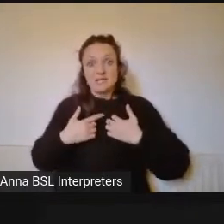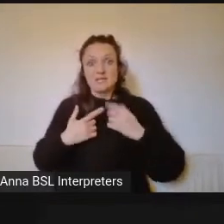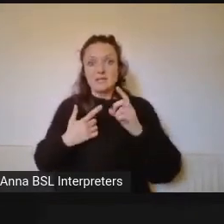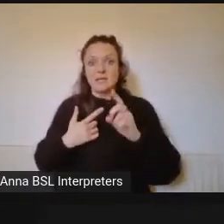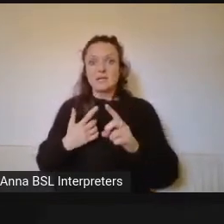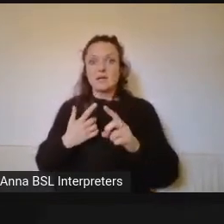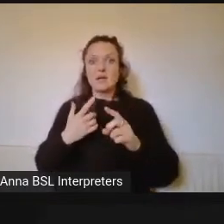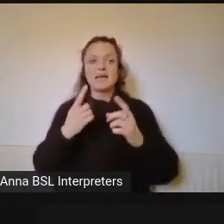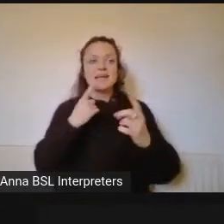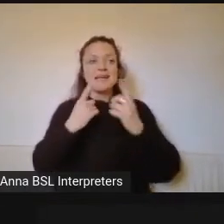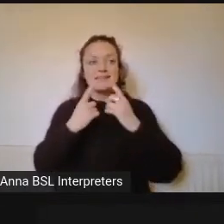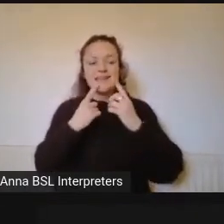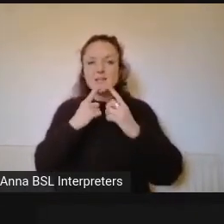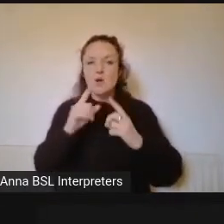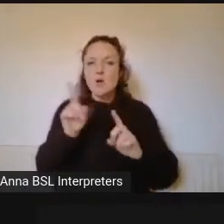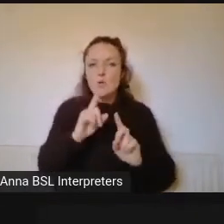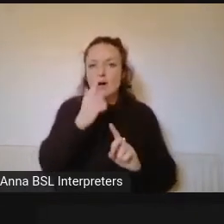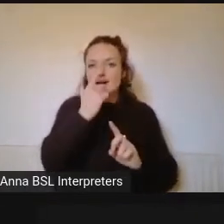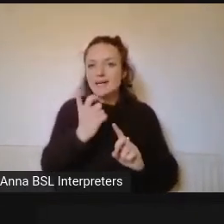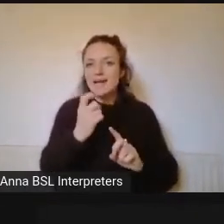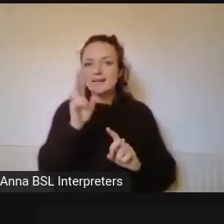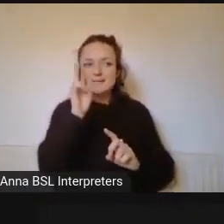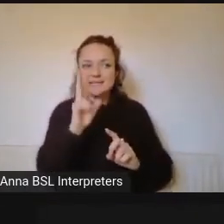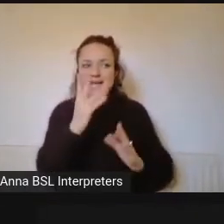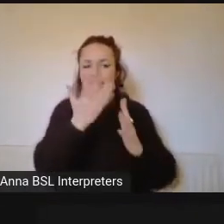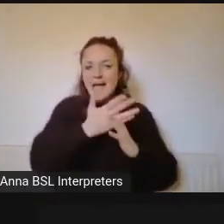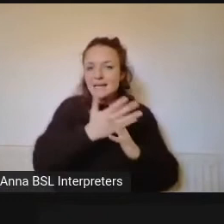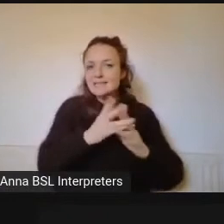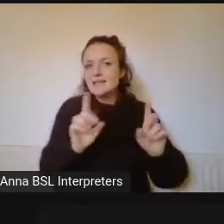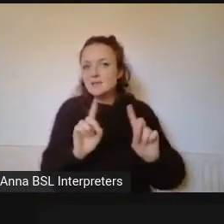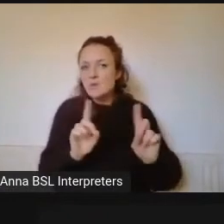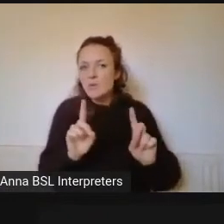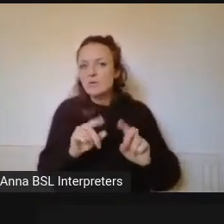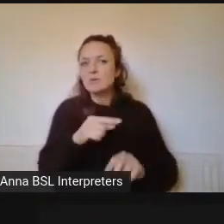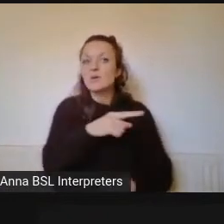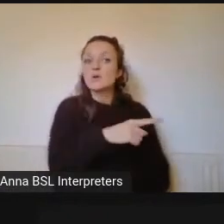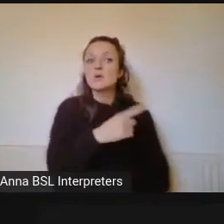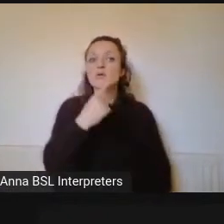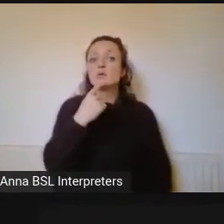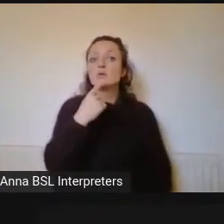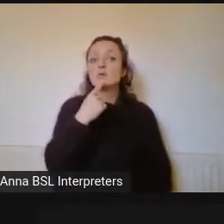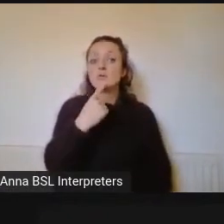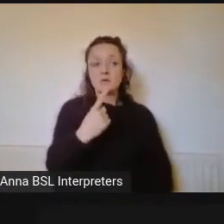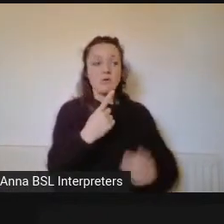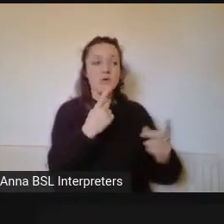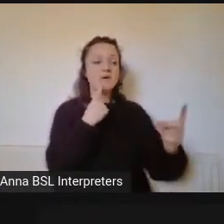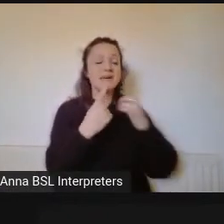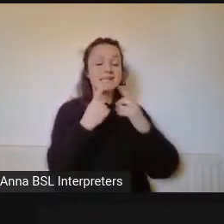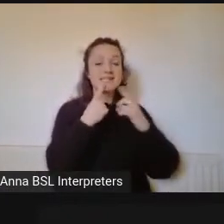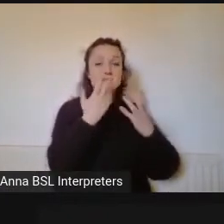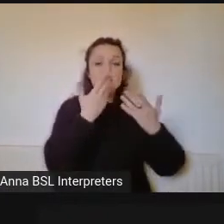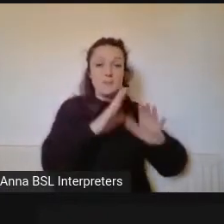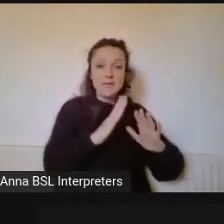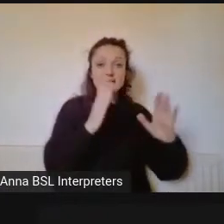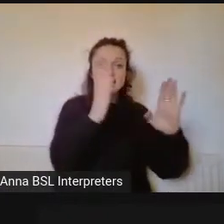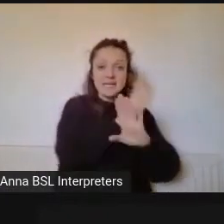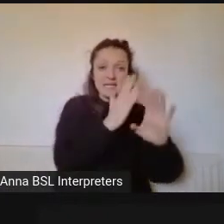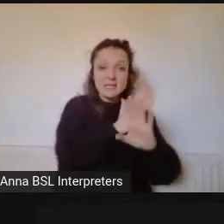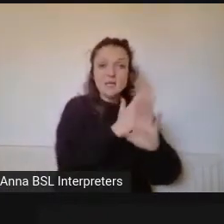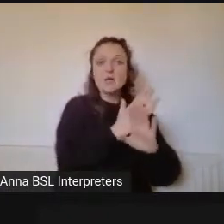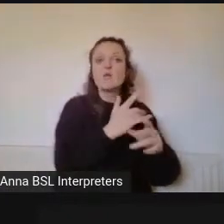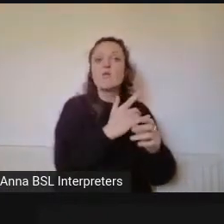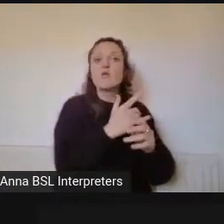and aggregating, in a sense that, as you're pointing out there, what's the data that's hidden or the data that's surfaced or